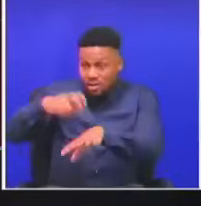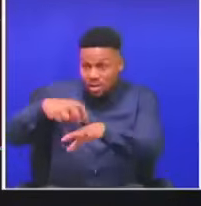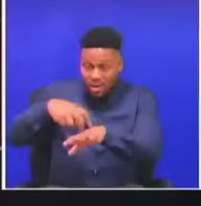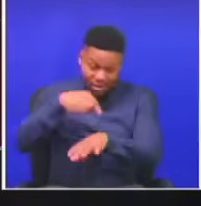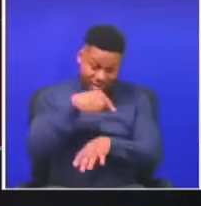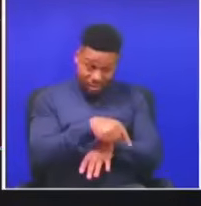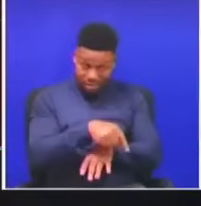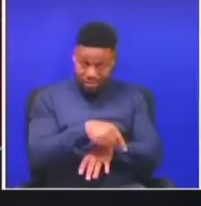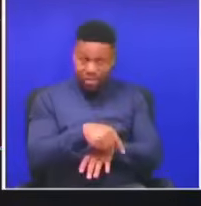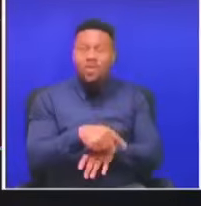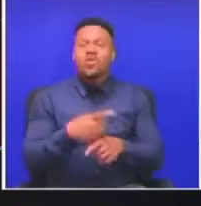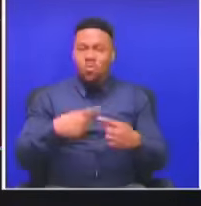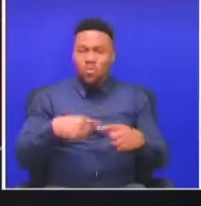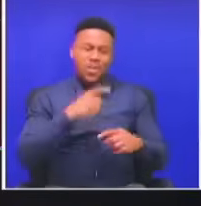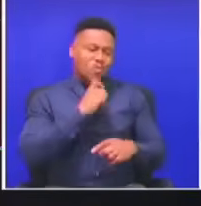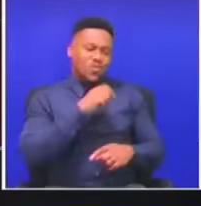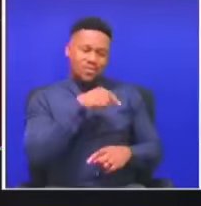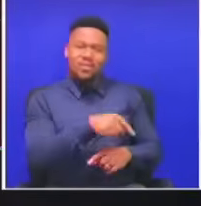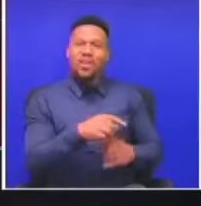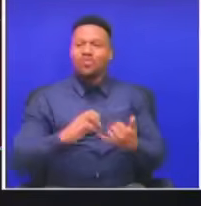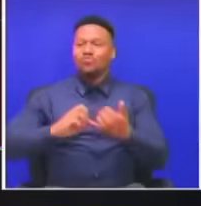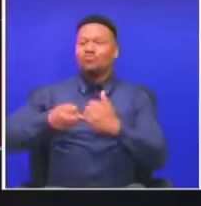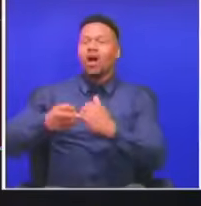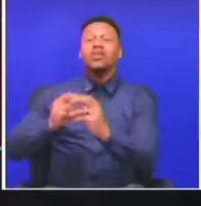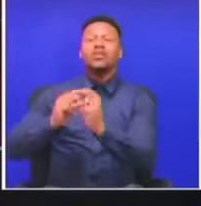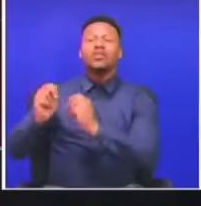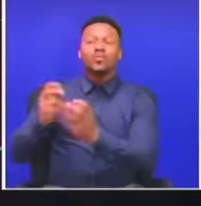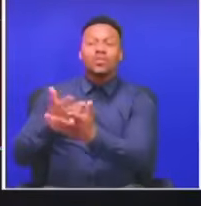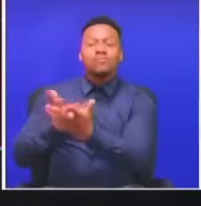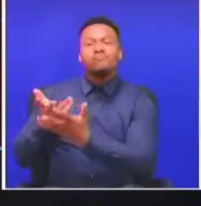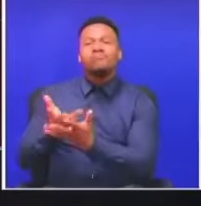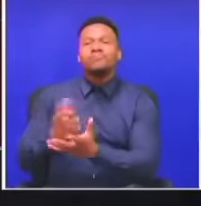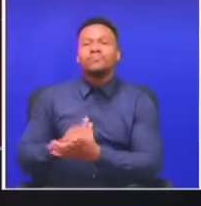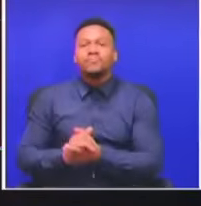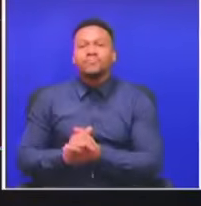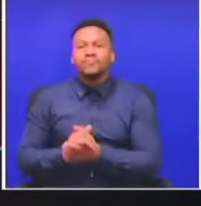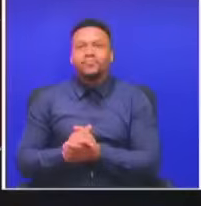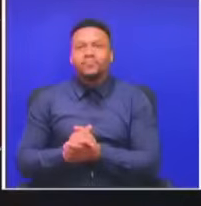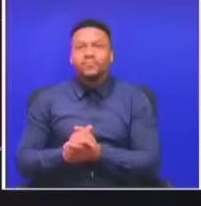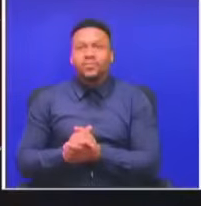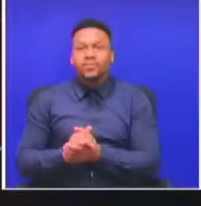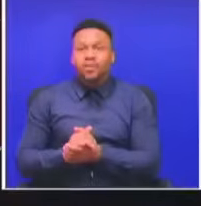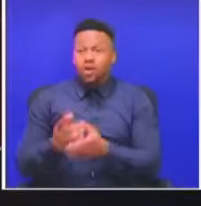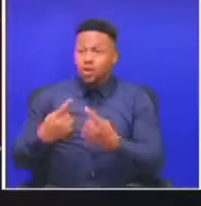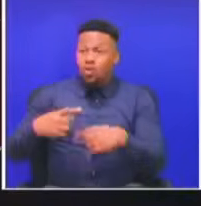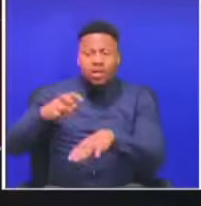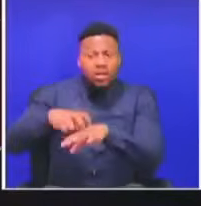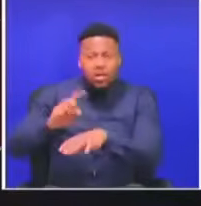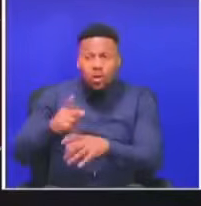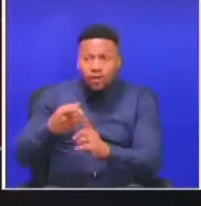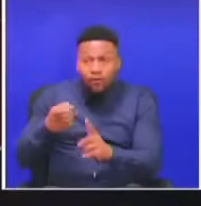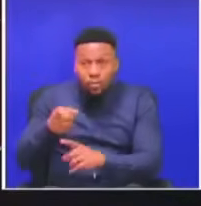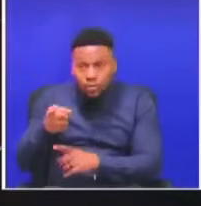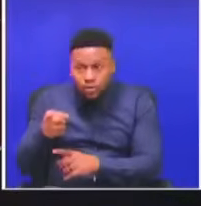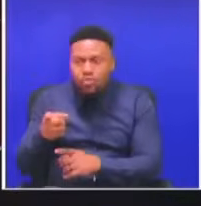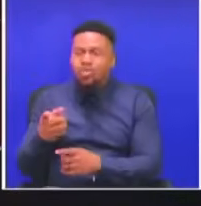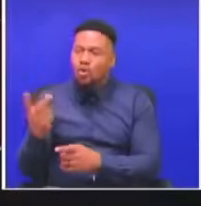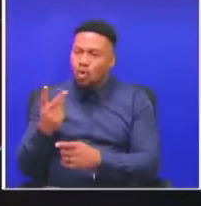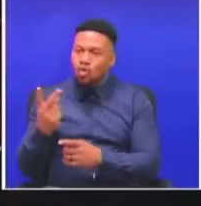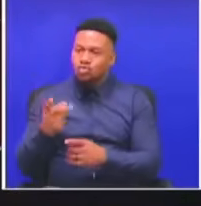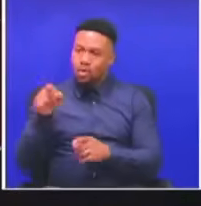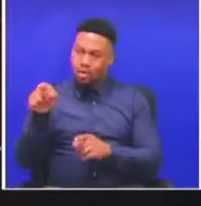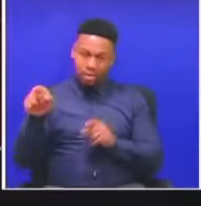them to consider. And what do we need most from them? And in balancing these two